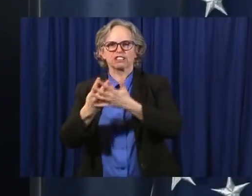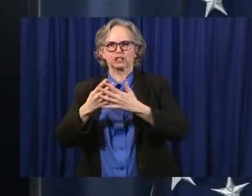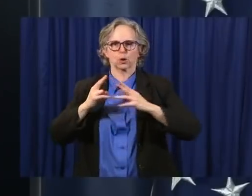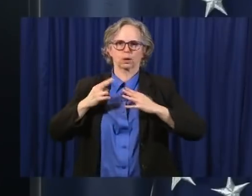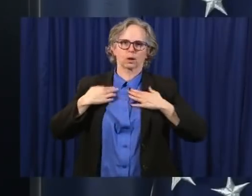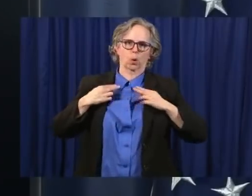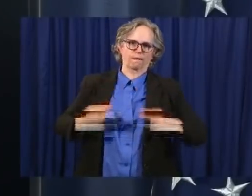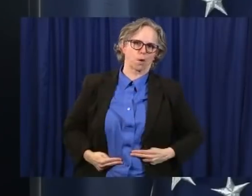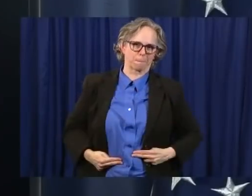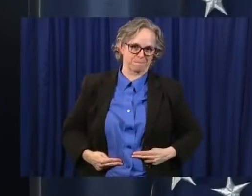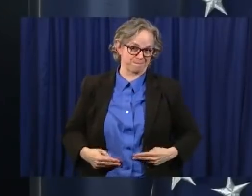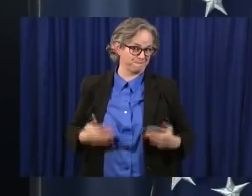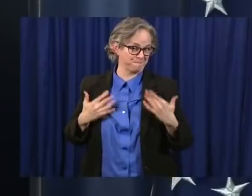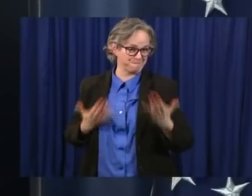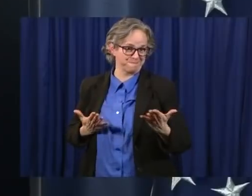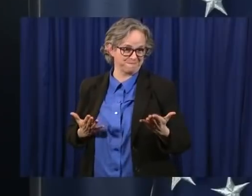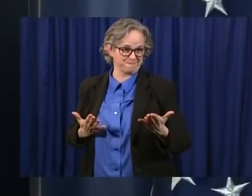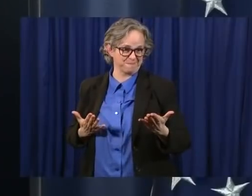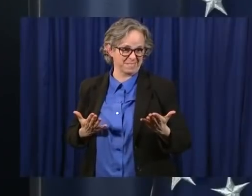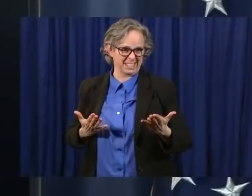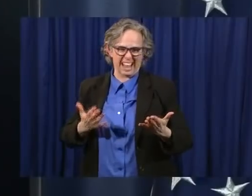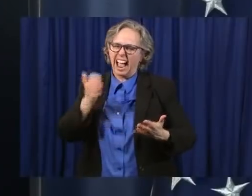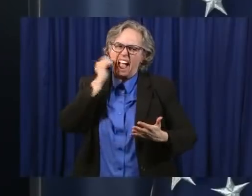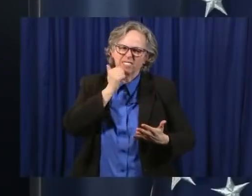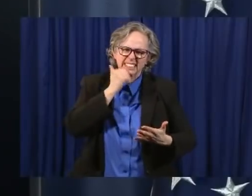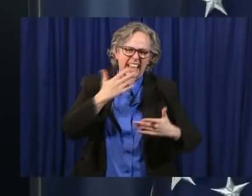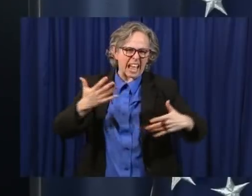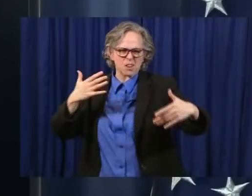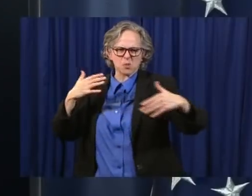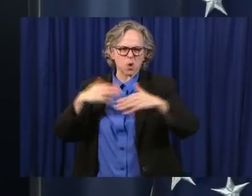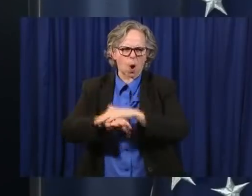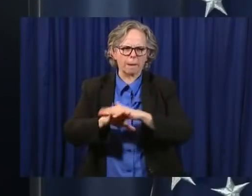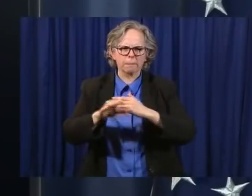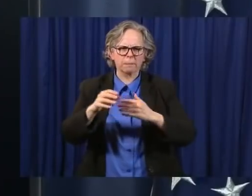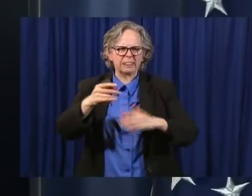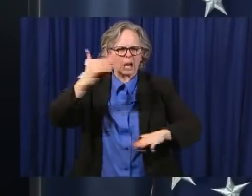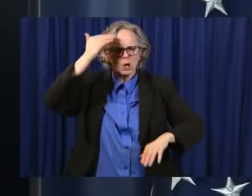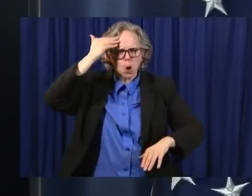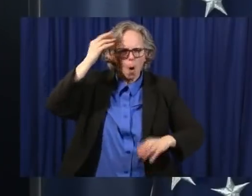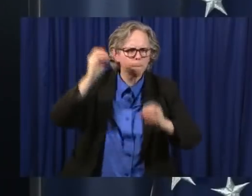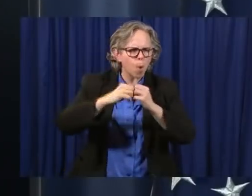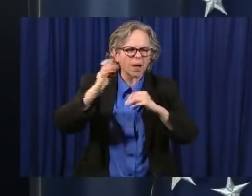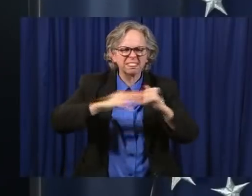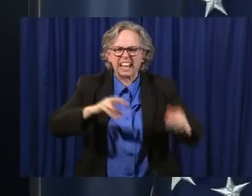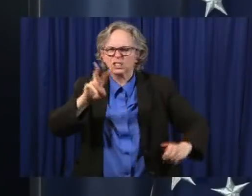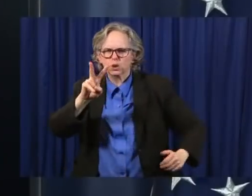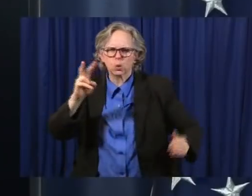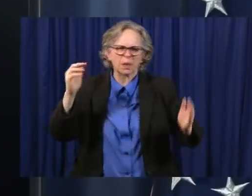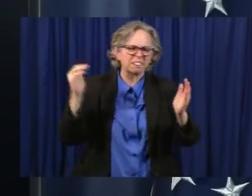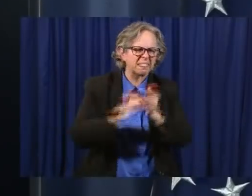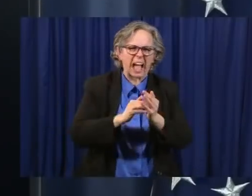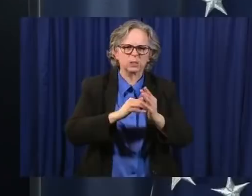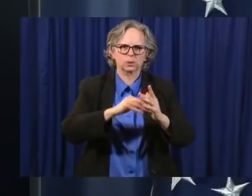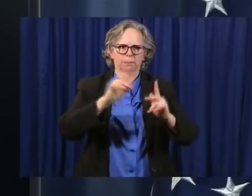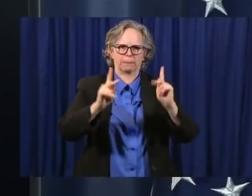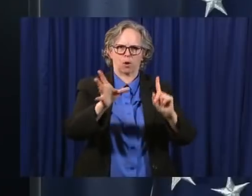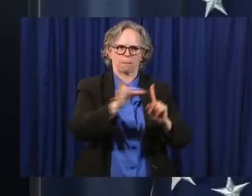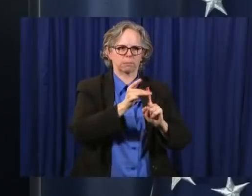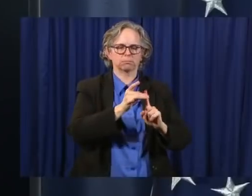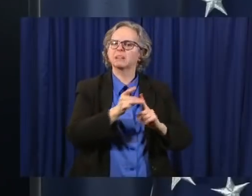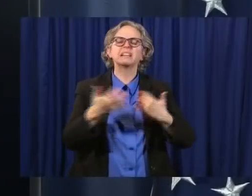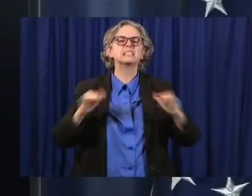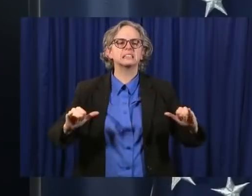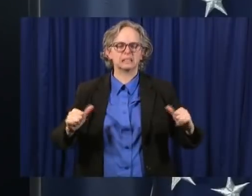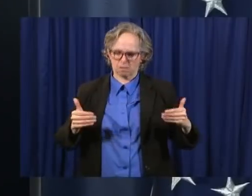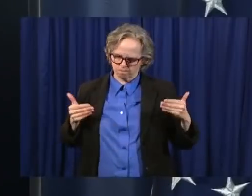there's over 2,000 people that are COVID positive, and they're doing their jobs every day, and they're amazing. And